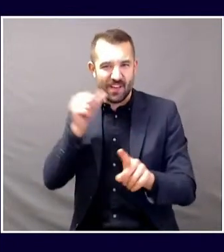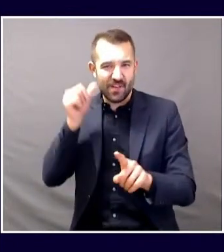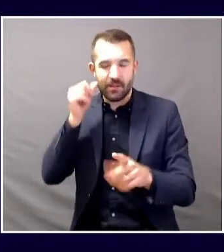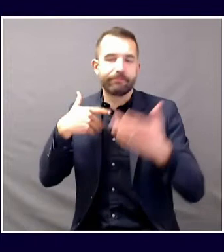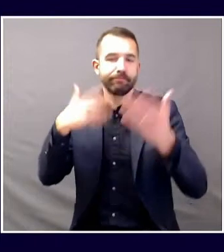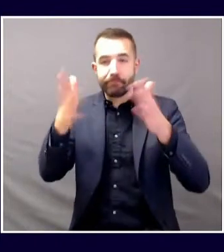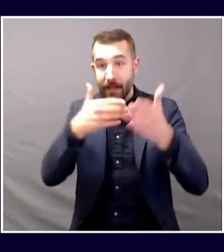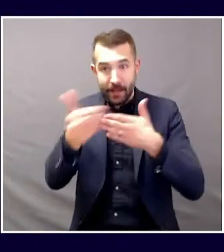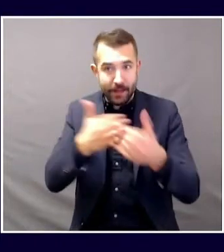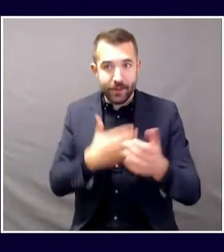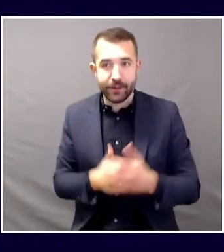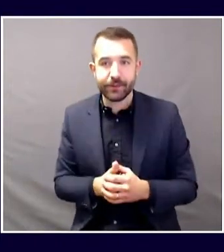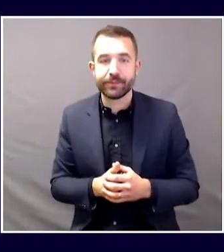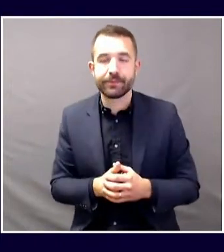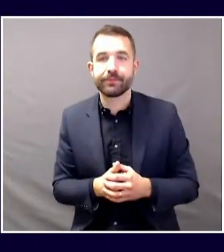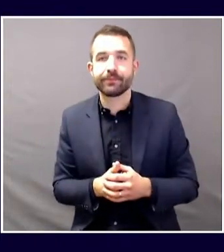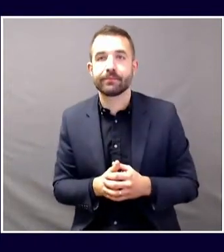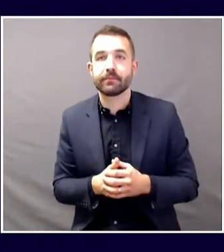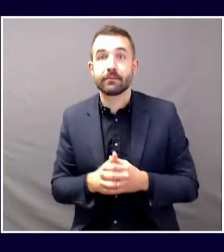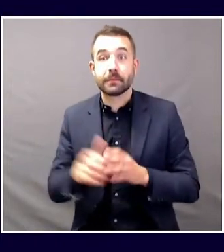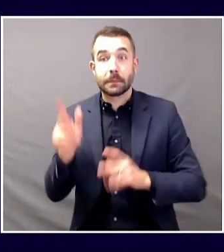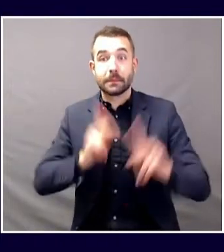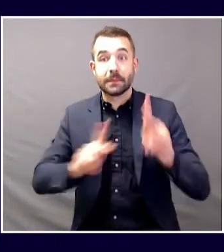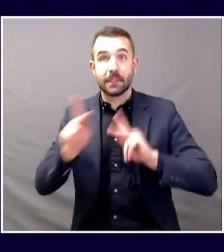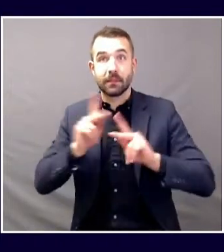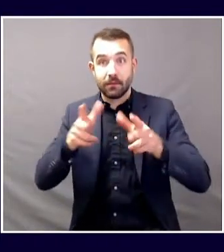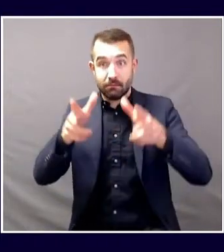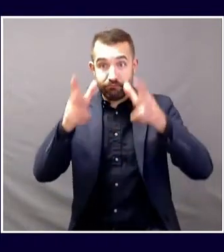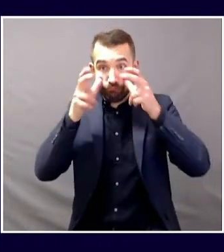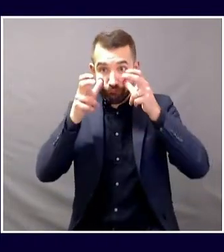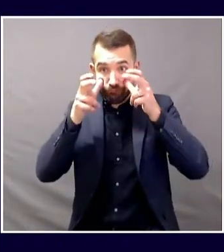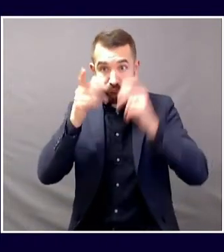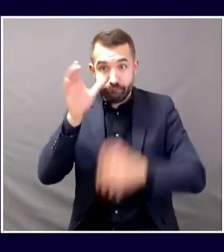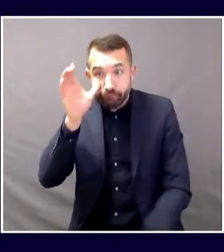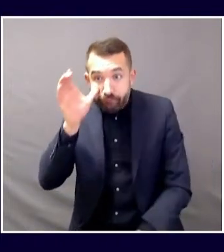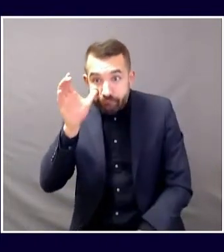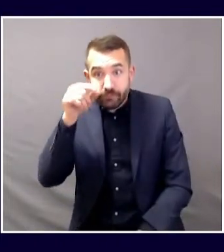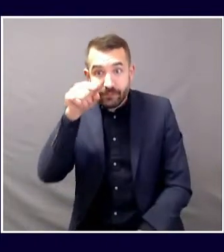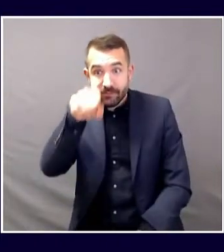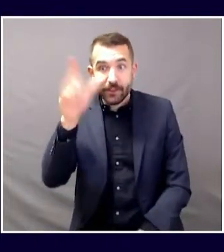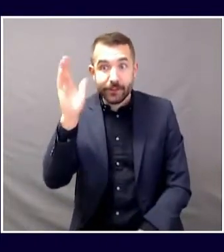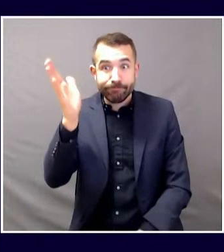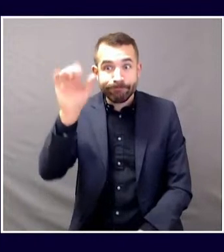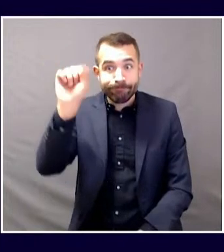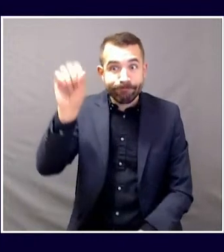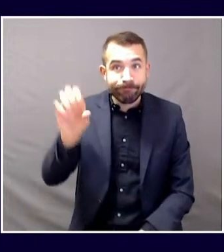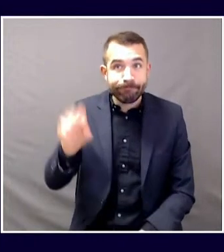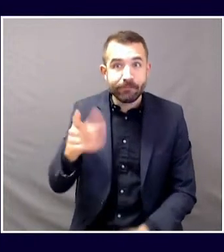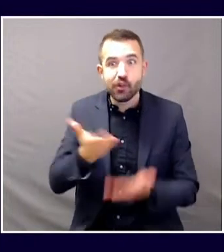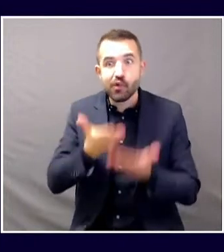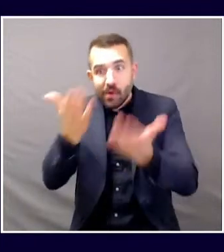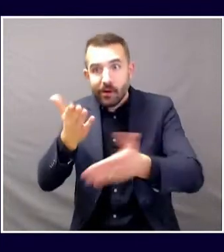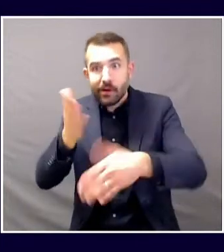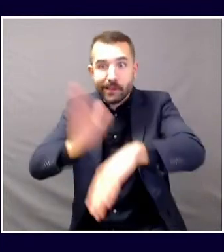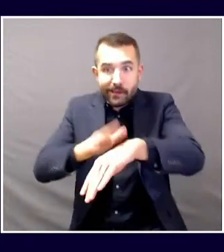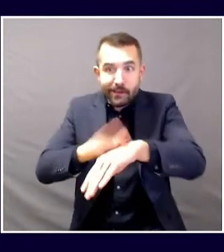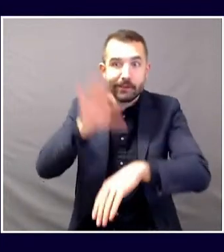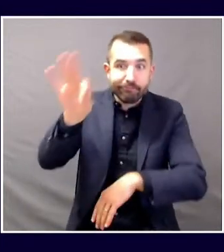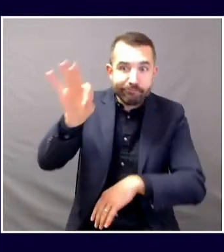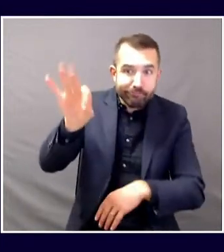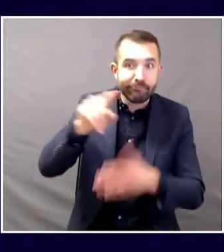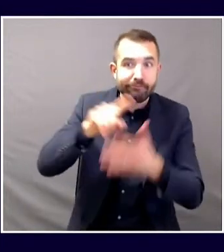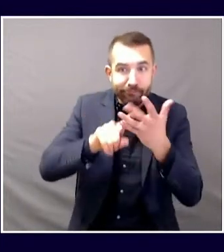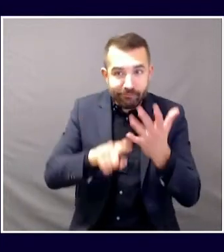to these briefings will hear your warnings and recommendations, but it's likely that the people who you really are trying to get them to